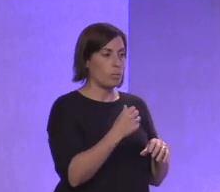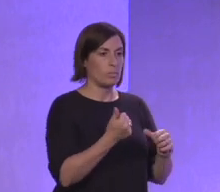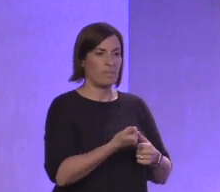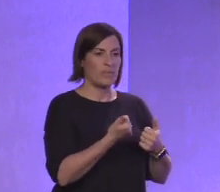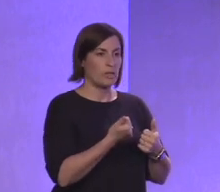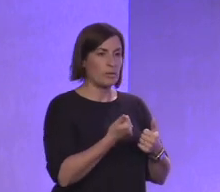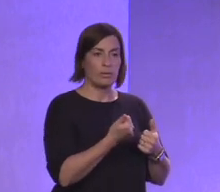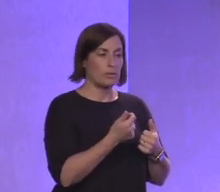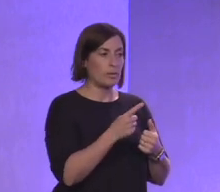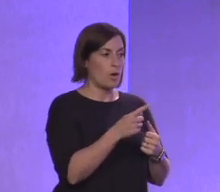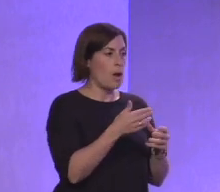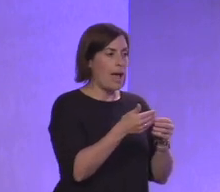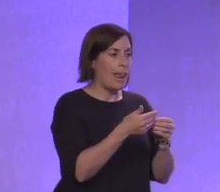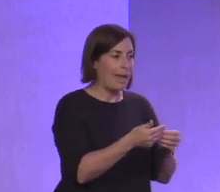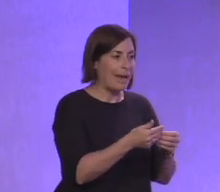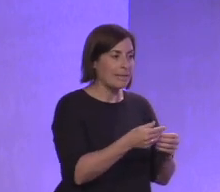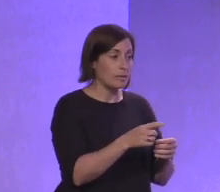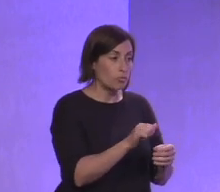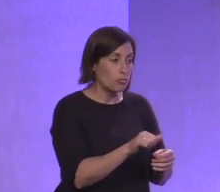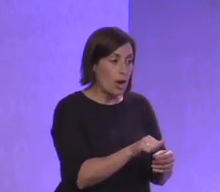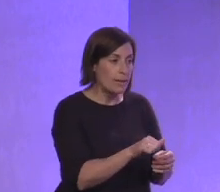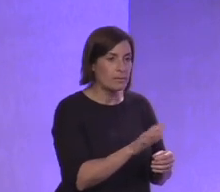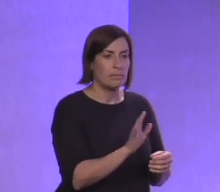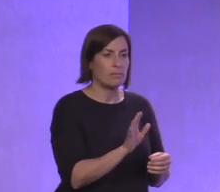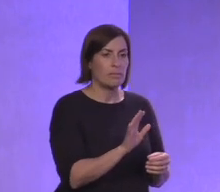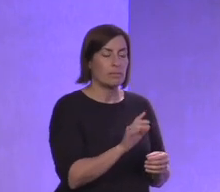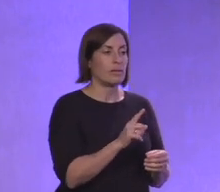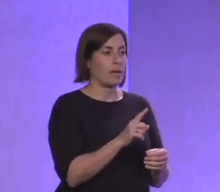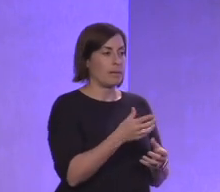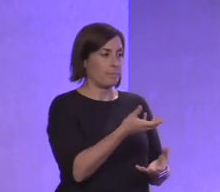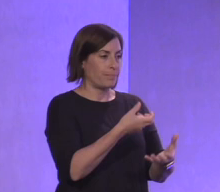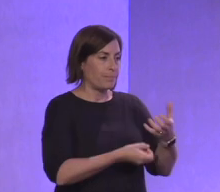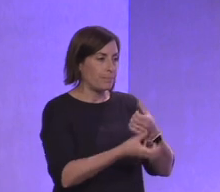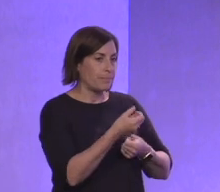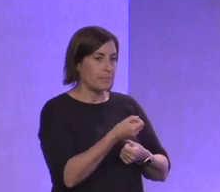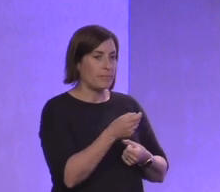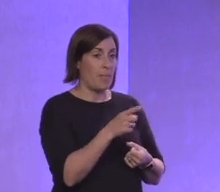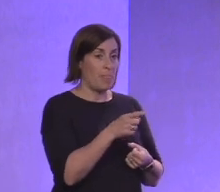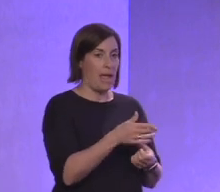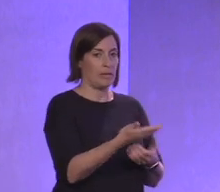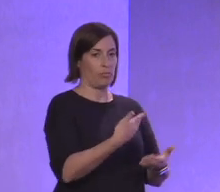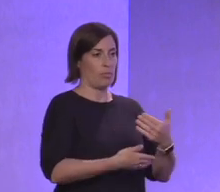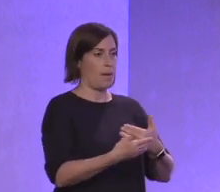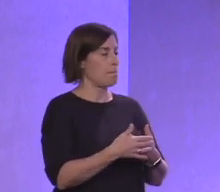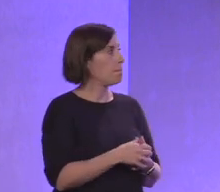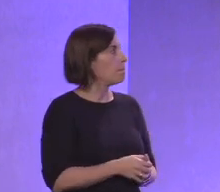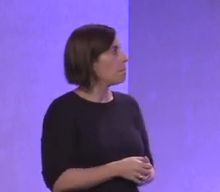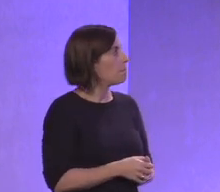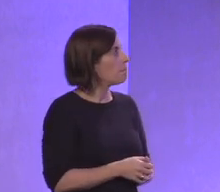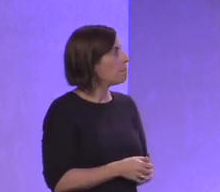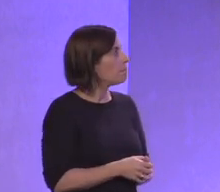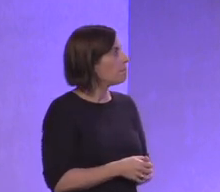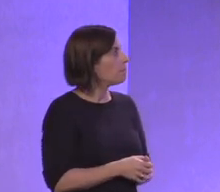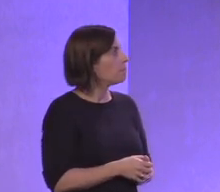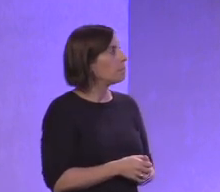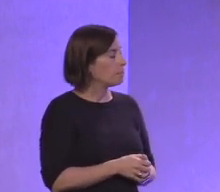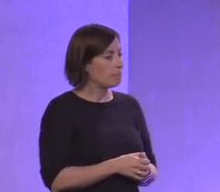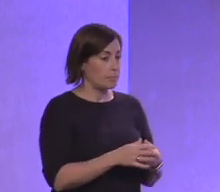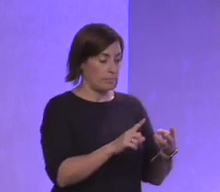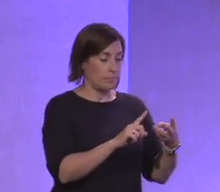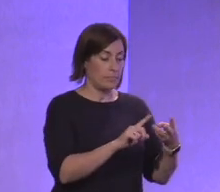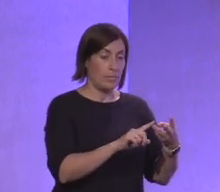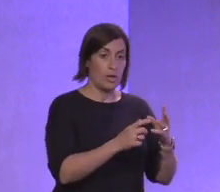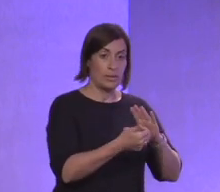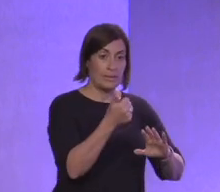to understand things from their position and helping them that way by getting to describe that. And the third